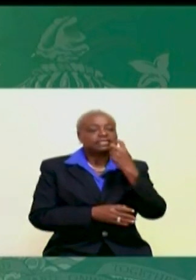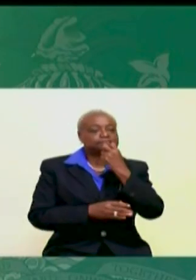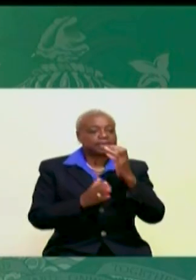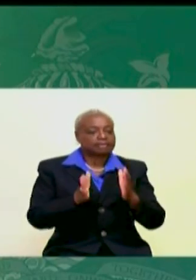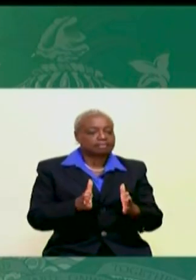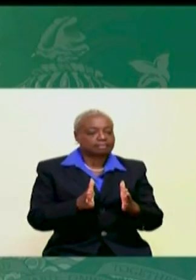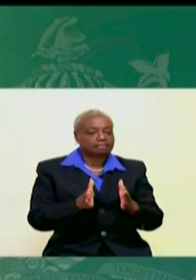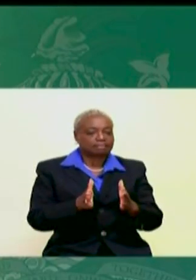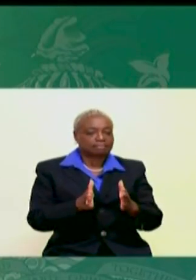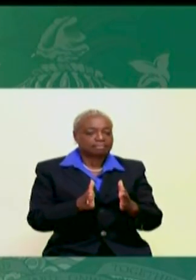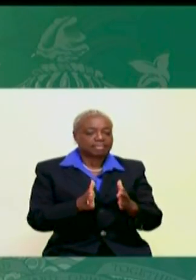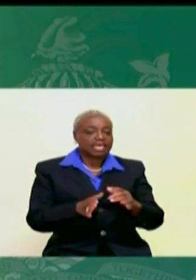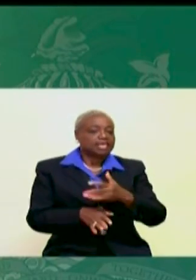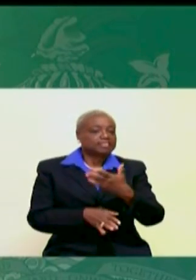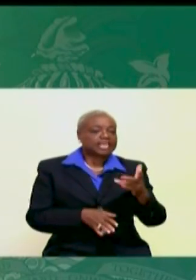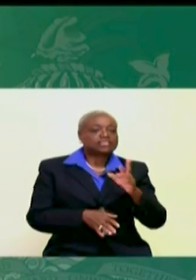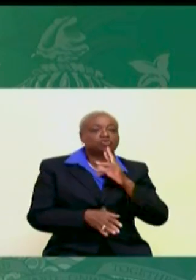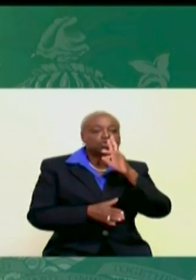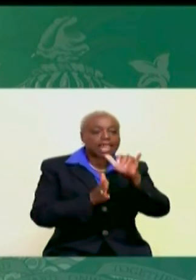Madam Speaker, there's a reality about this.